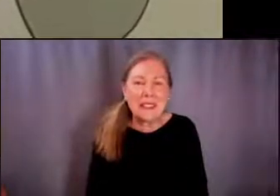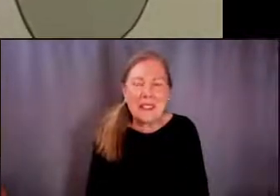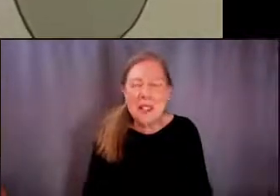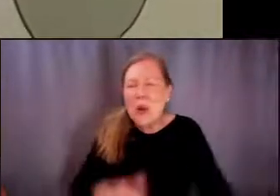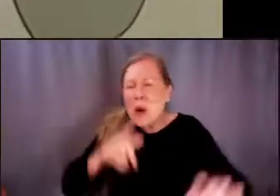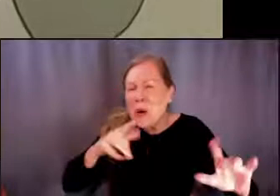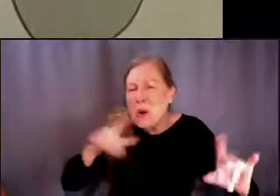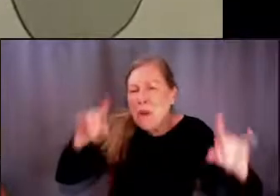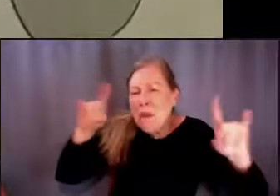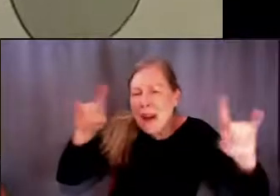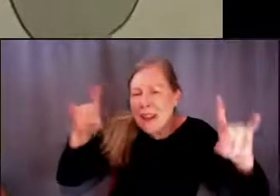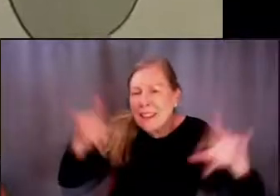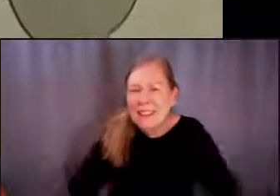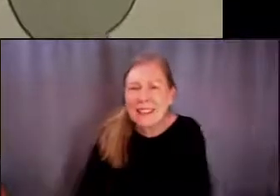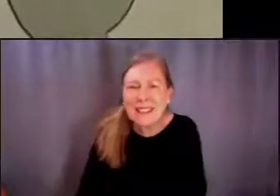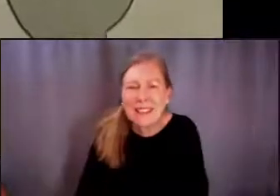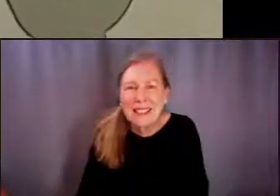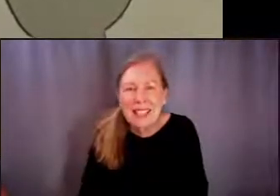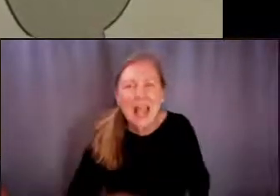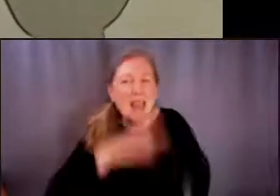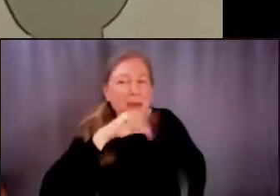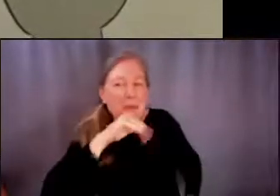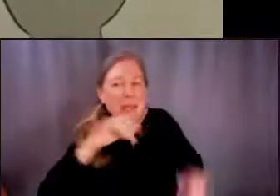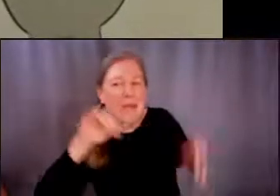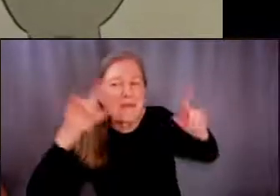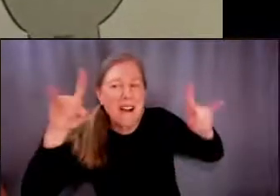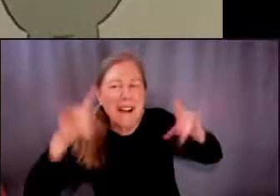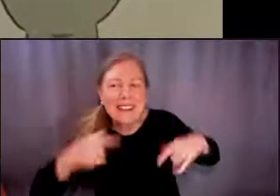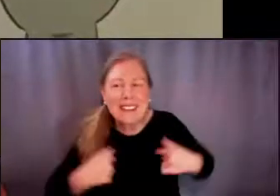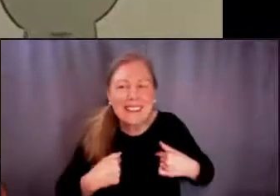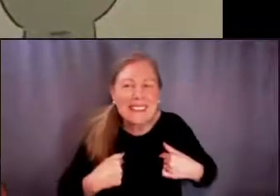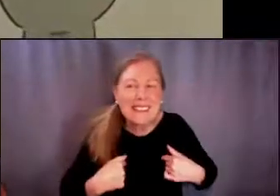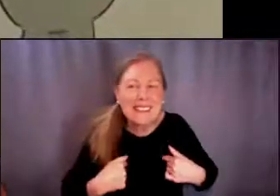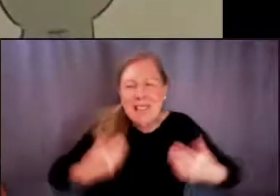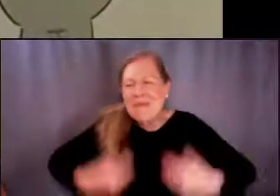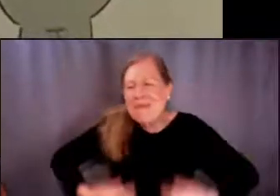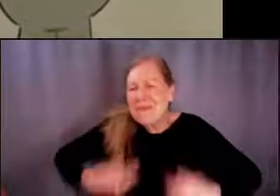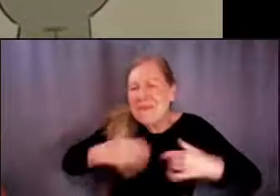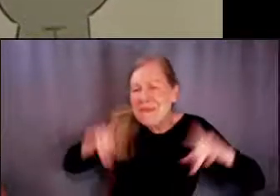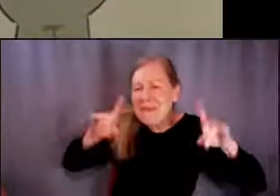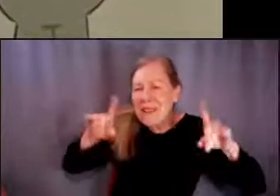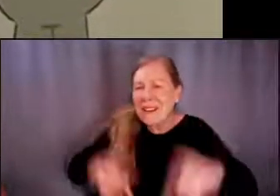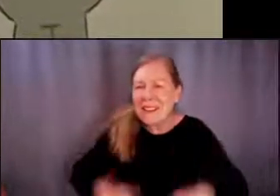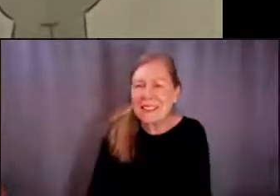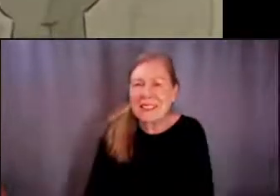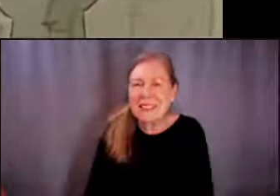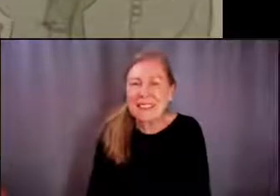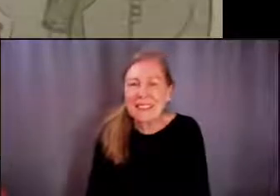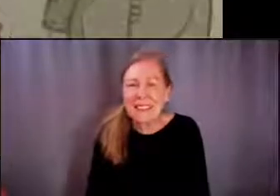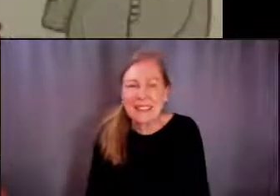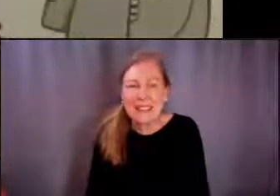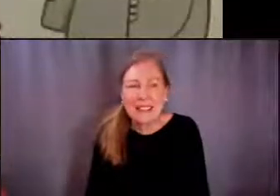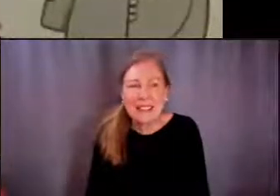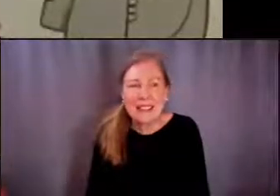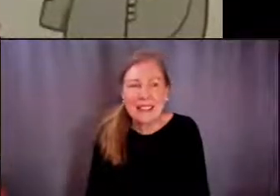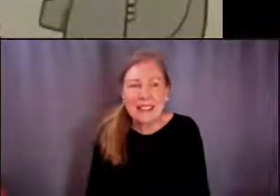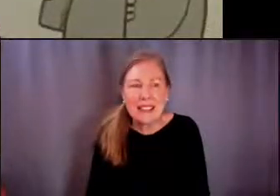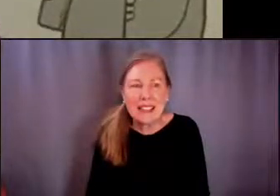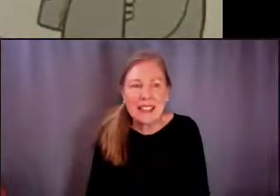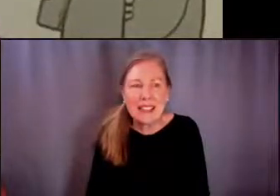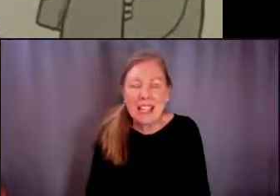rocks? The pig rocks. Who rocks? Call